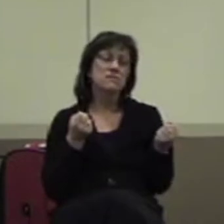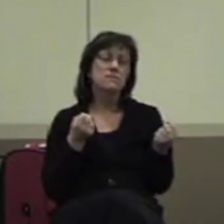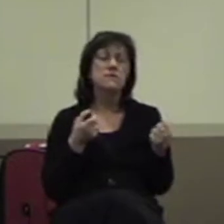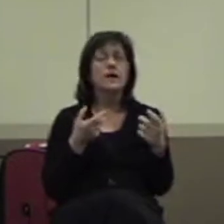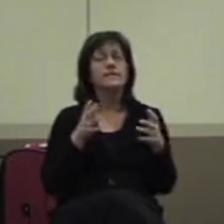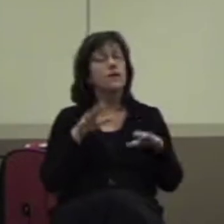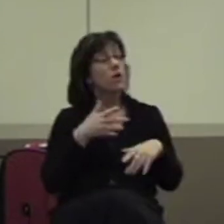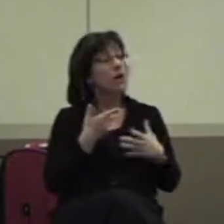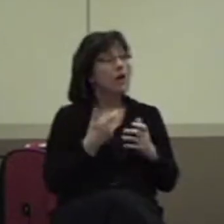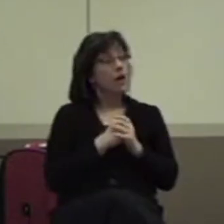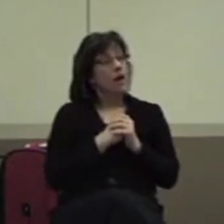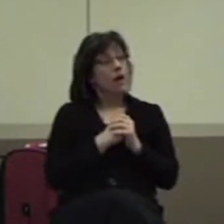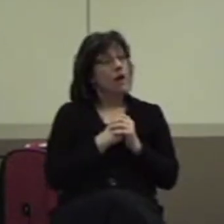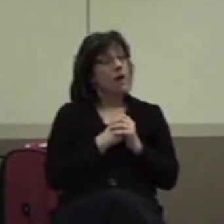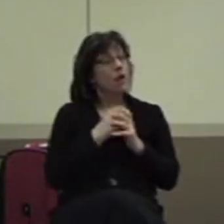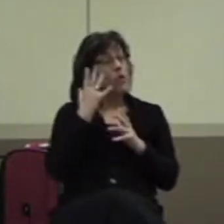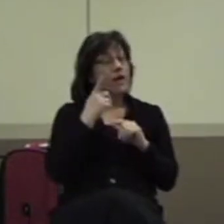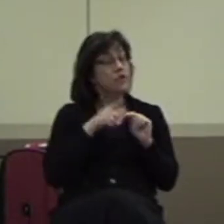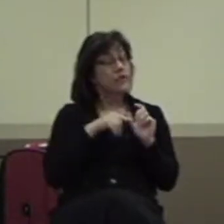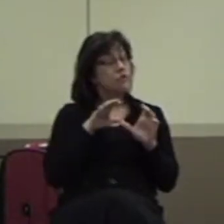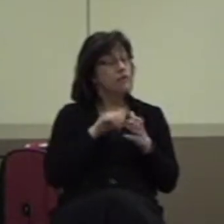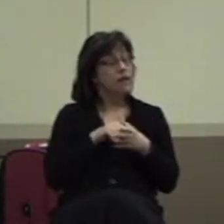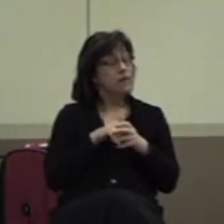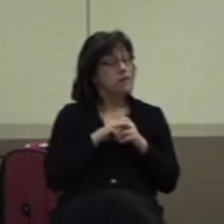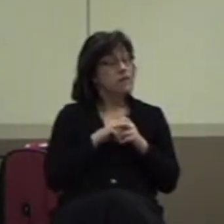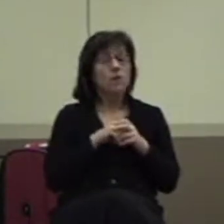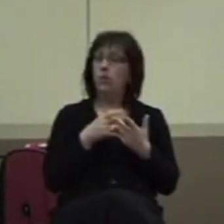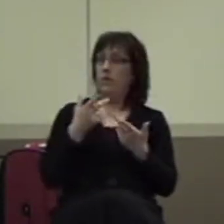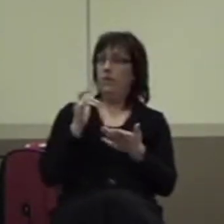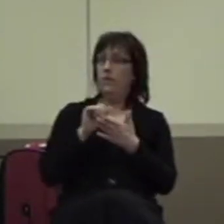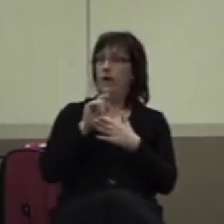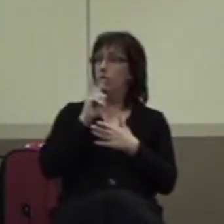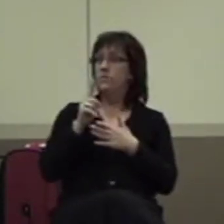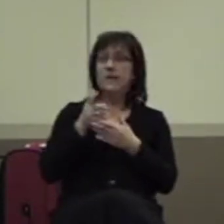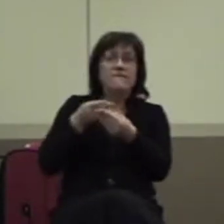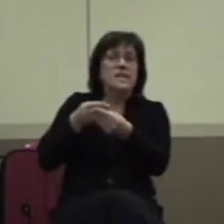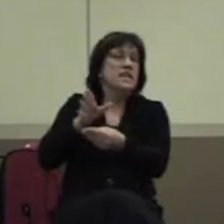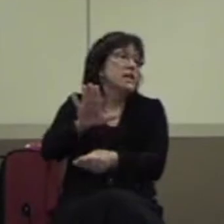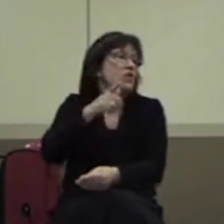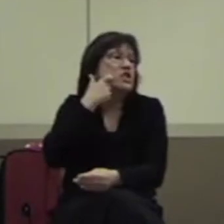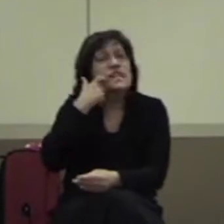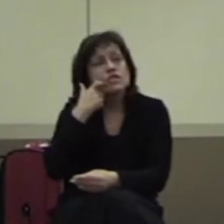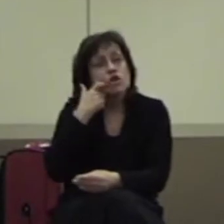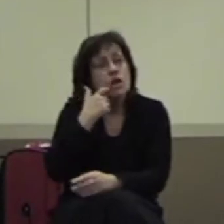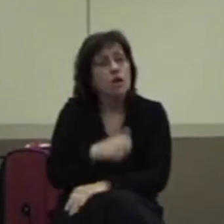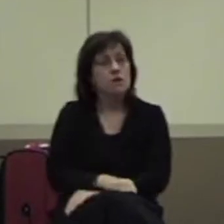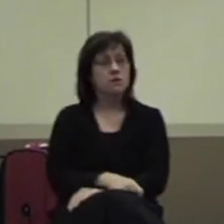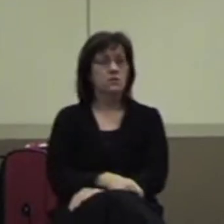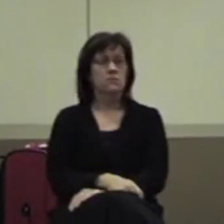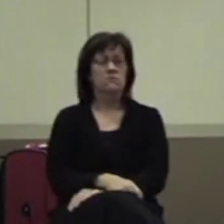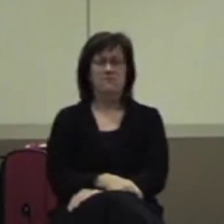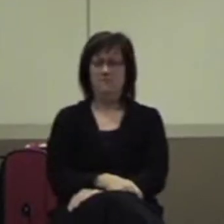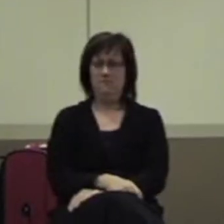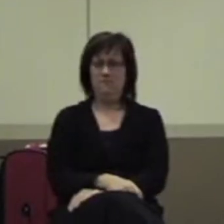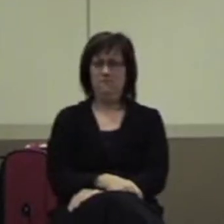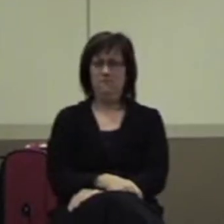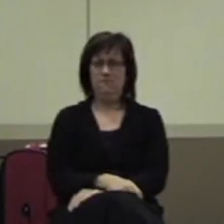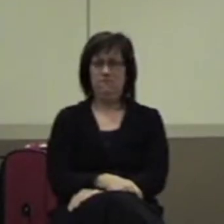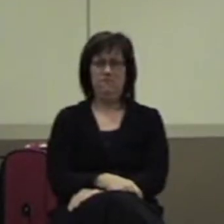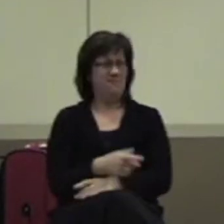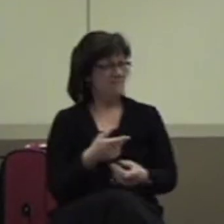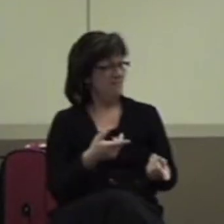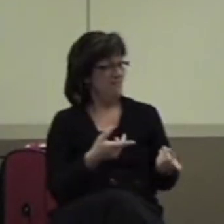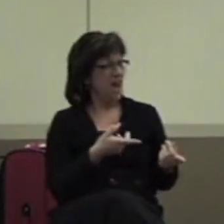I said, "Well, how come you can't do that?" She said, "Well, that would be feeding their addiction." I said, "Are